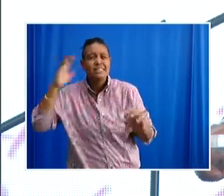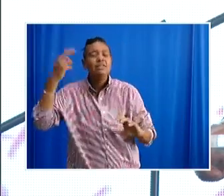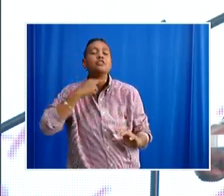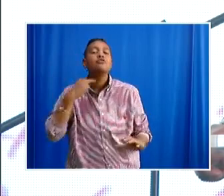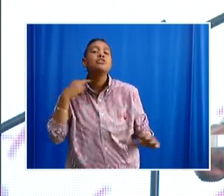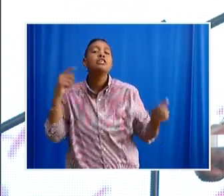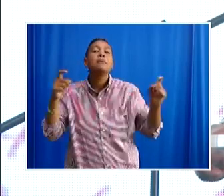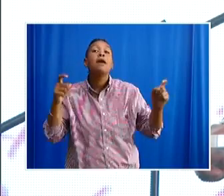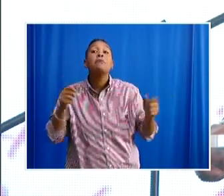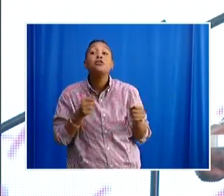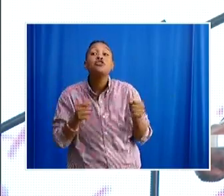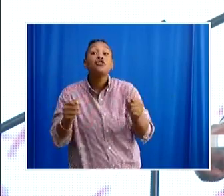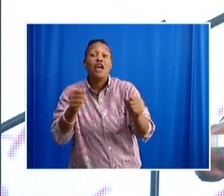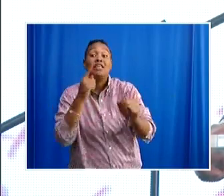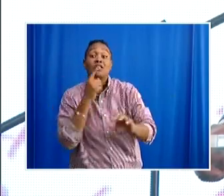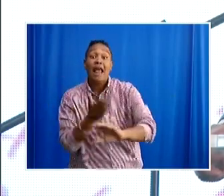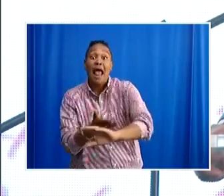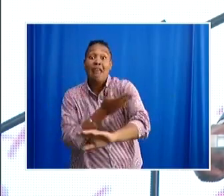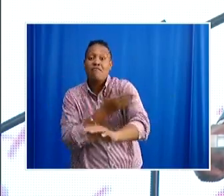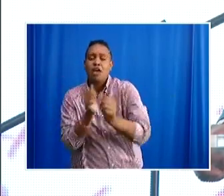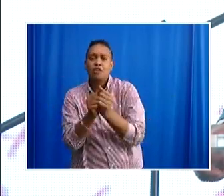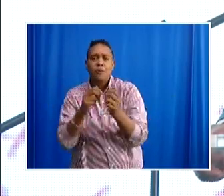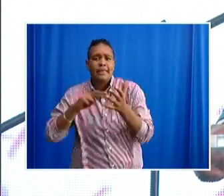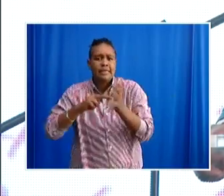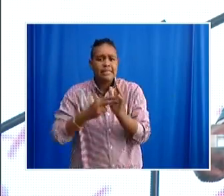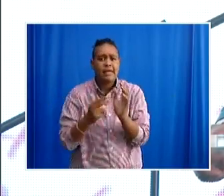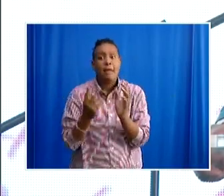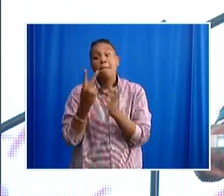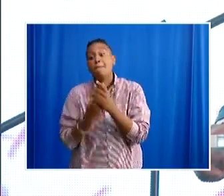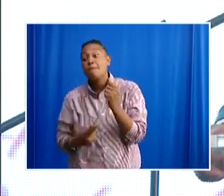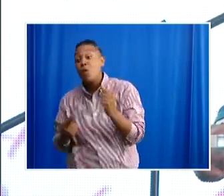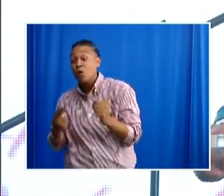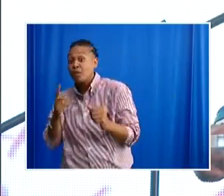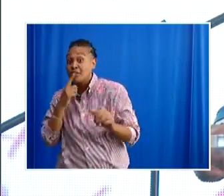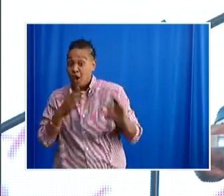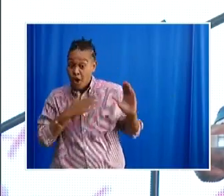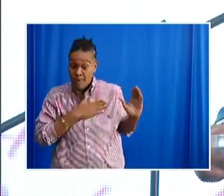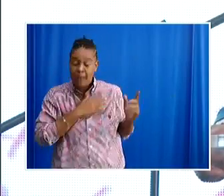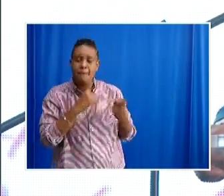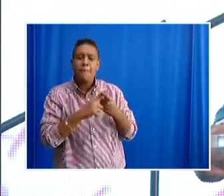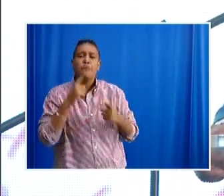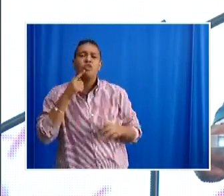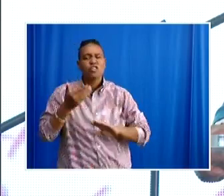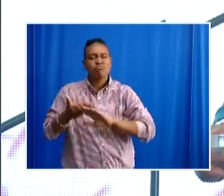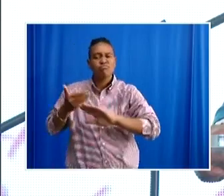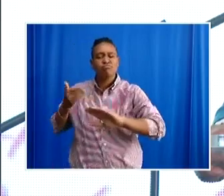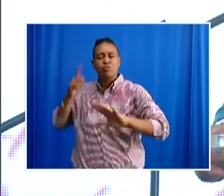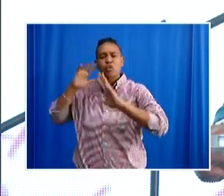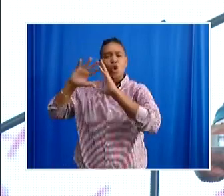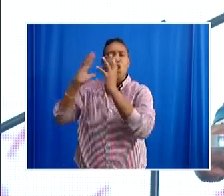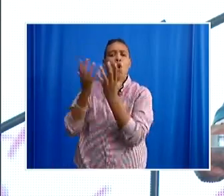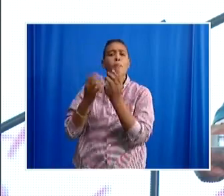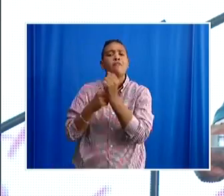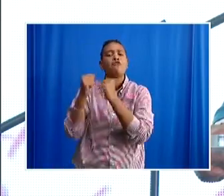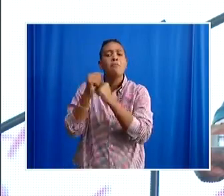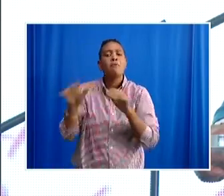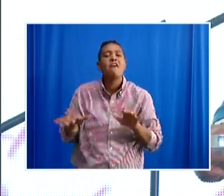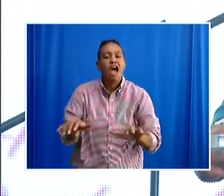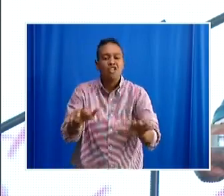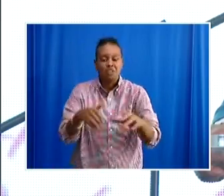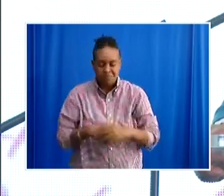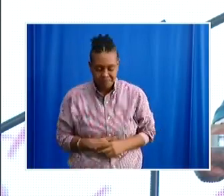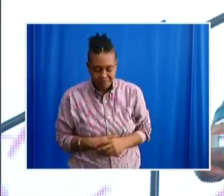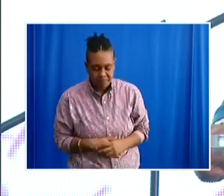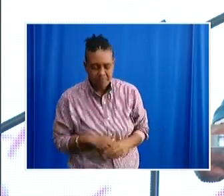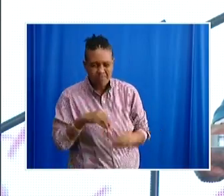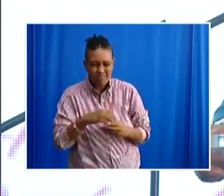made in advancing the intent of both the Sendai Framework commitments and its predecessor, the Hyogo Framework of Action.